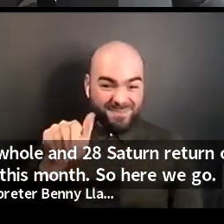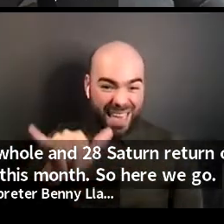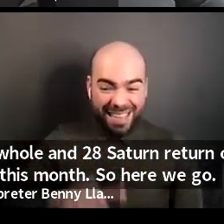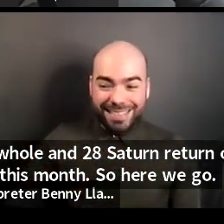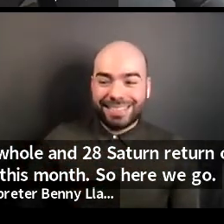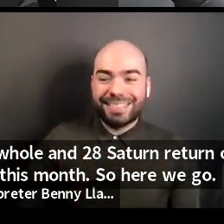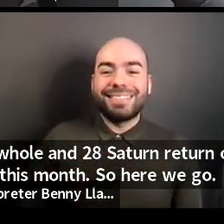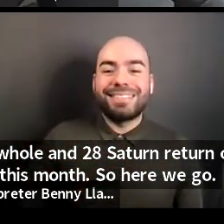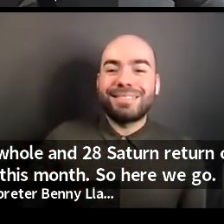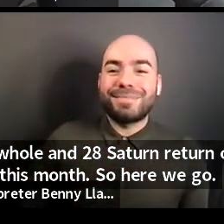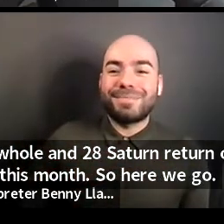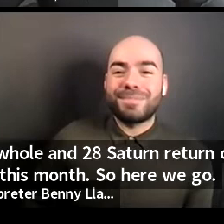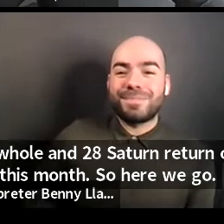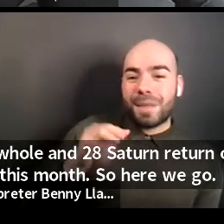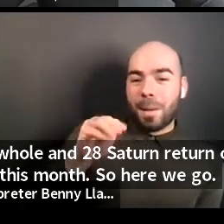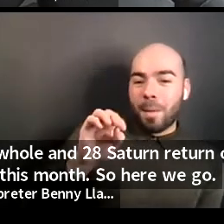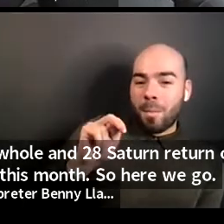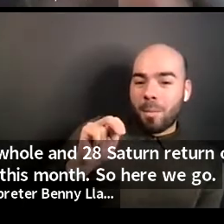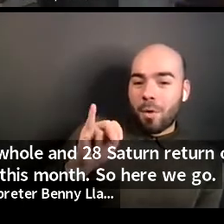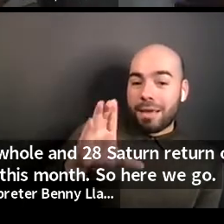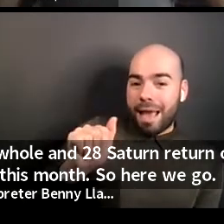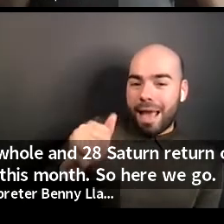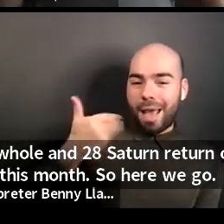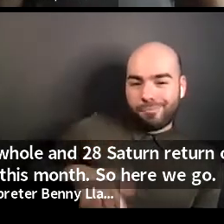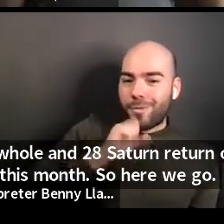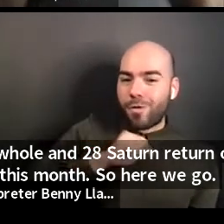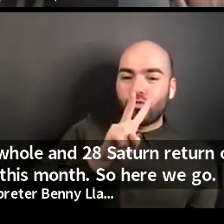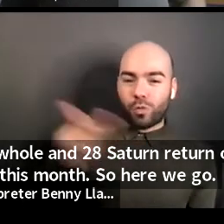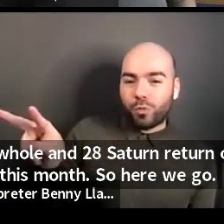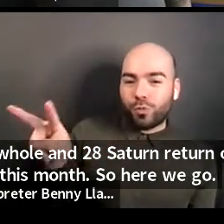I am 22 years old.